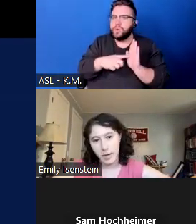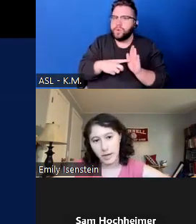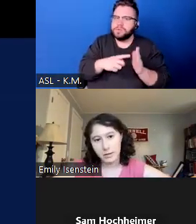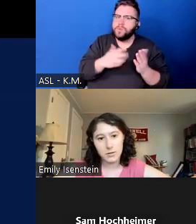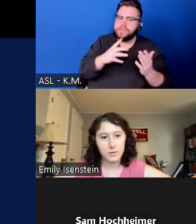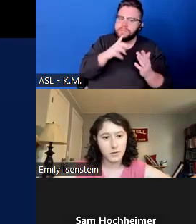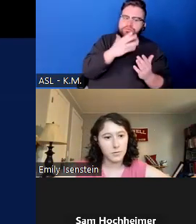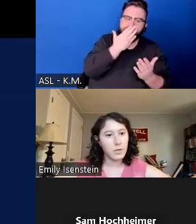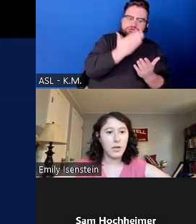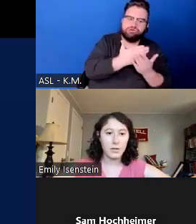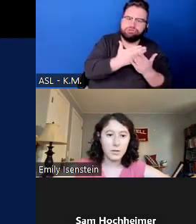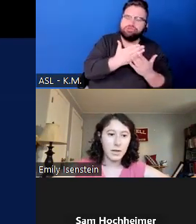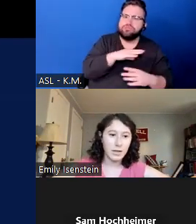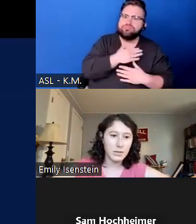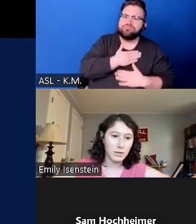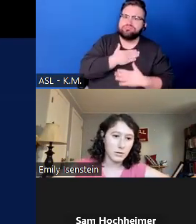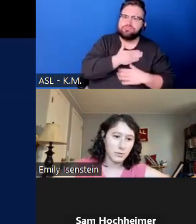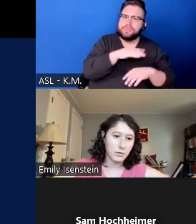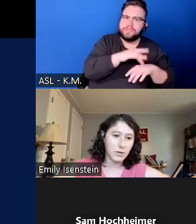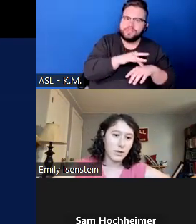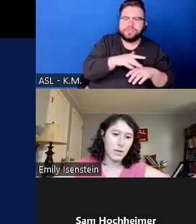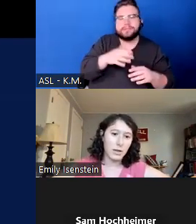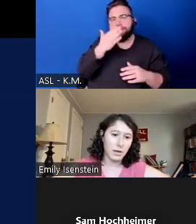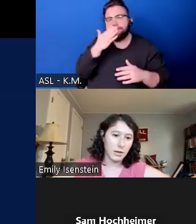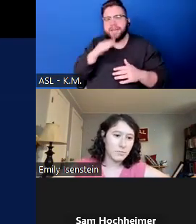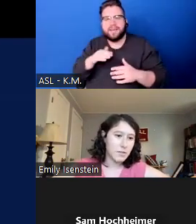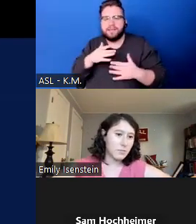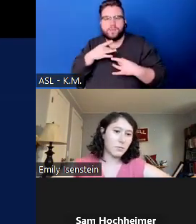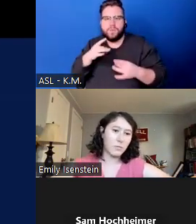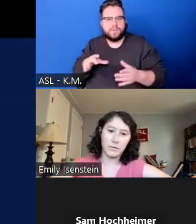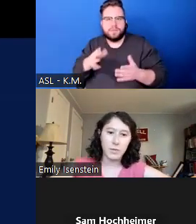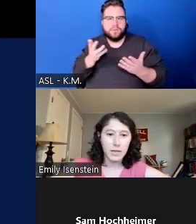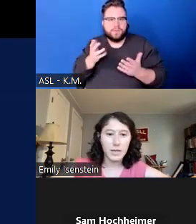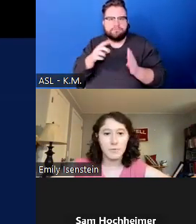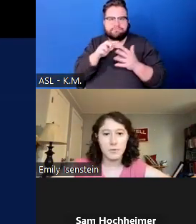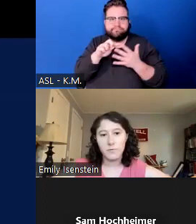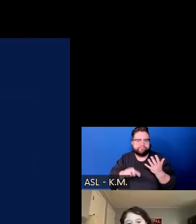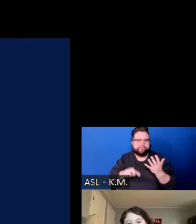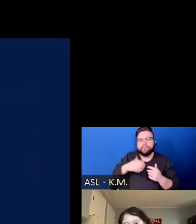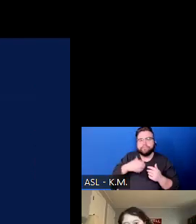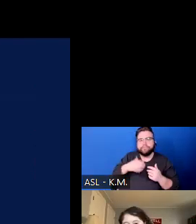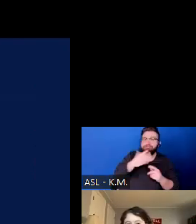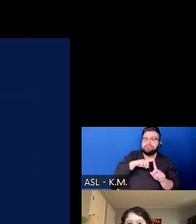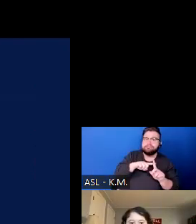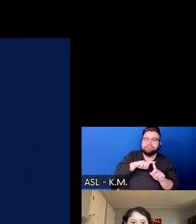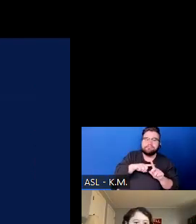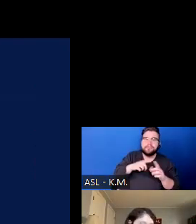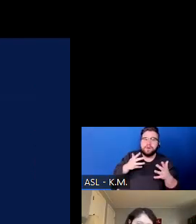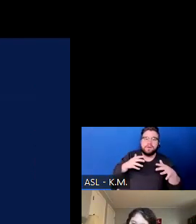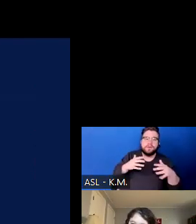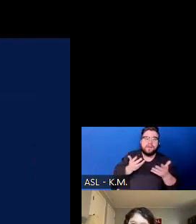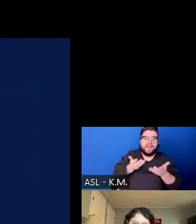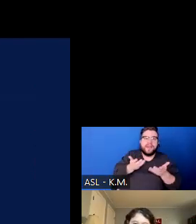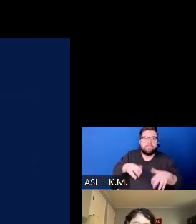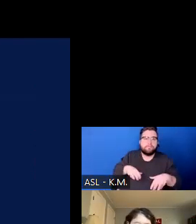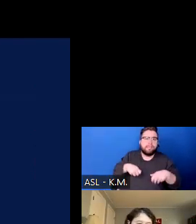versus bad. So the good kind include some weighted blankets or some fidgets that they could, play